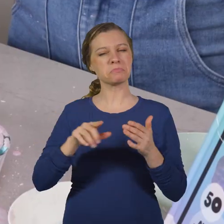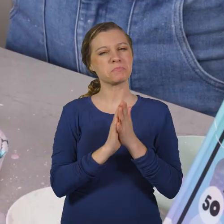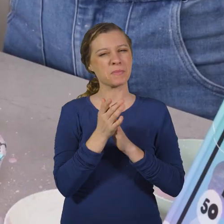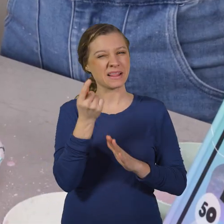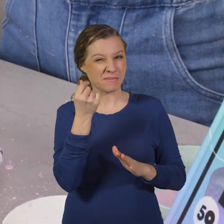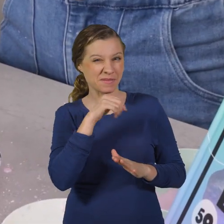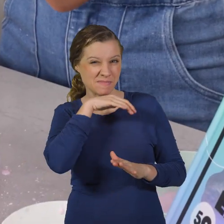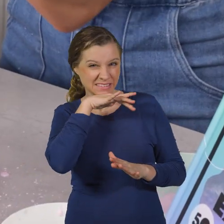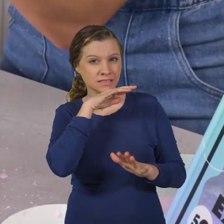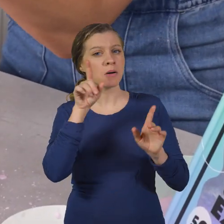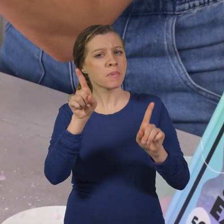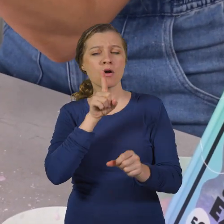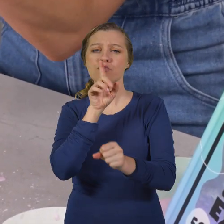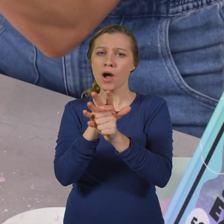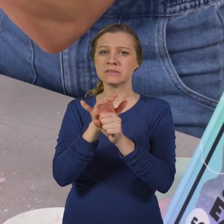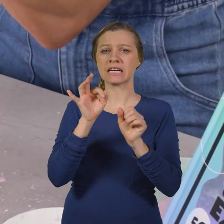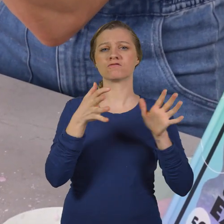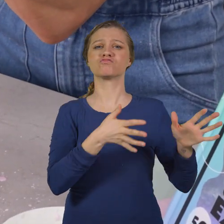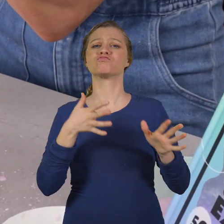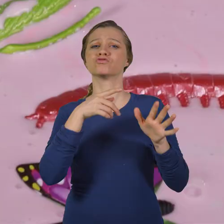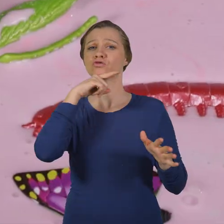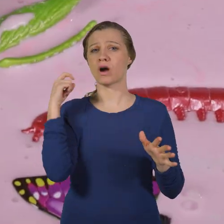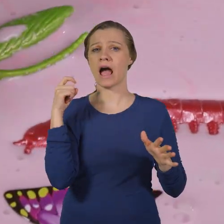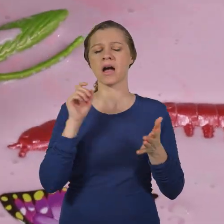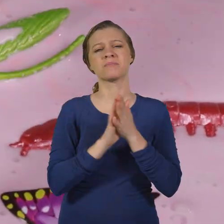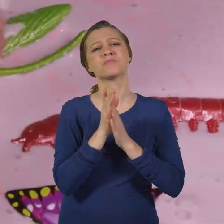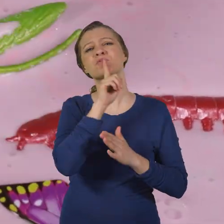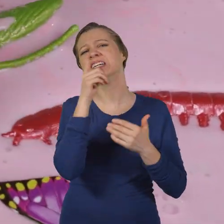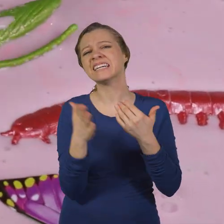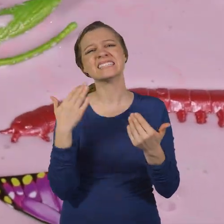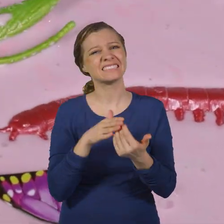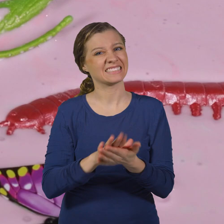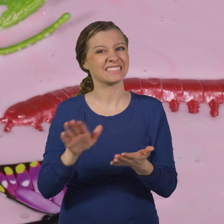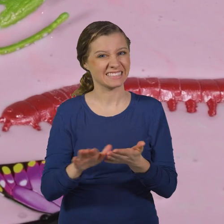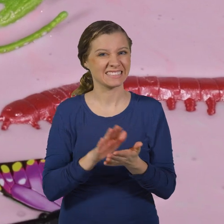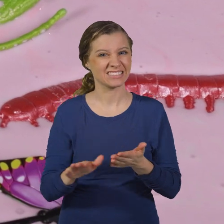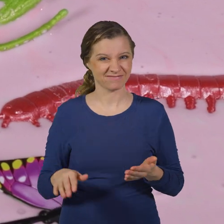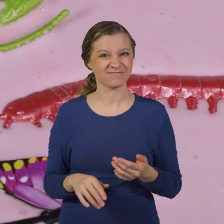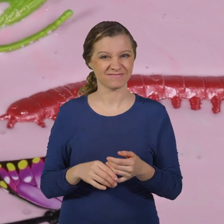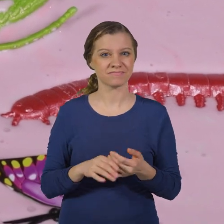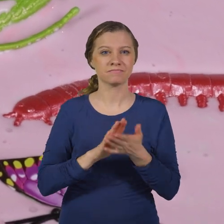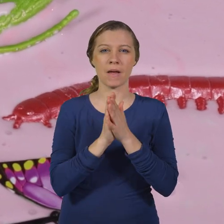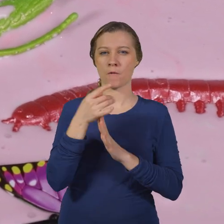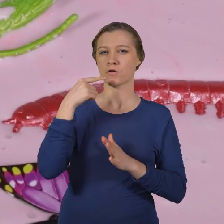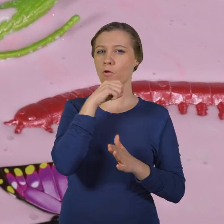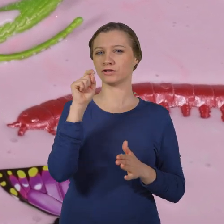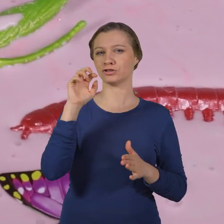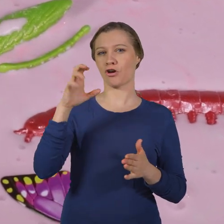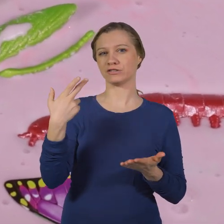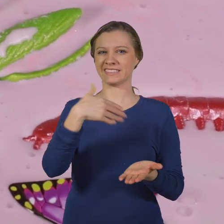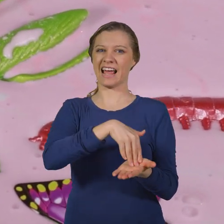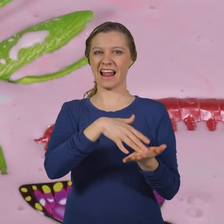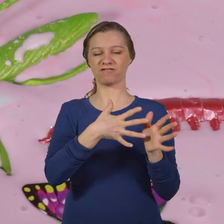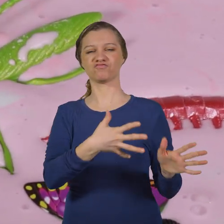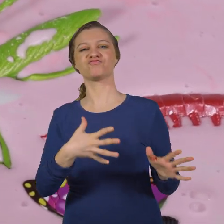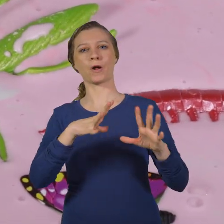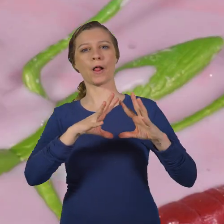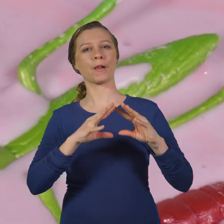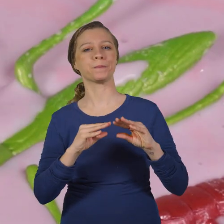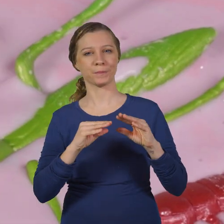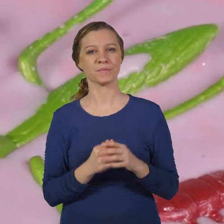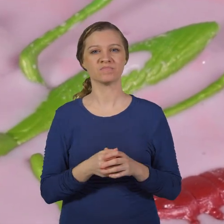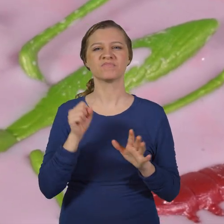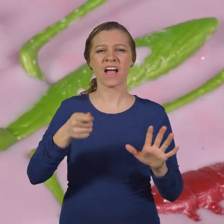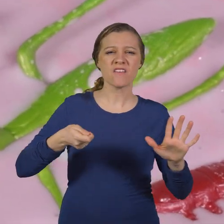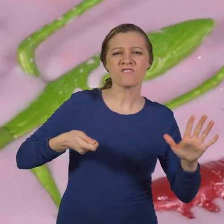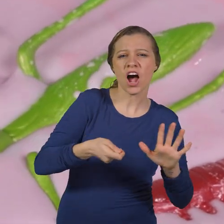a little bit messy, but I promise you, if you just let it dry, it becomes really easy to clean it up because it just becomes cornstarch again.